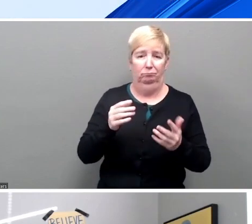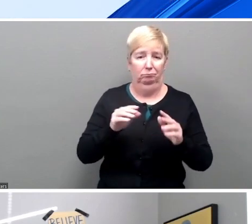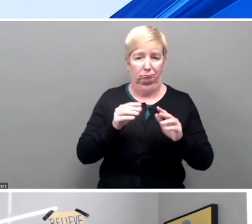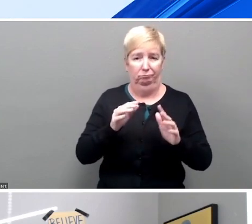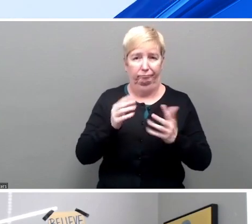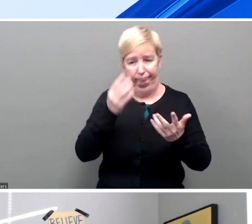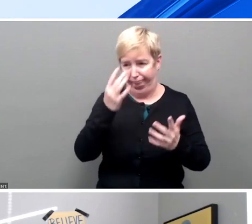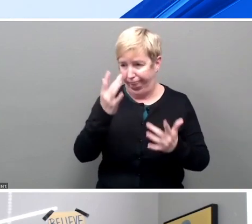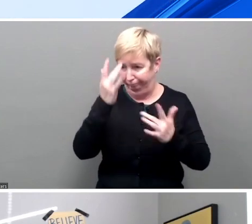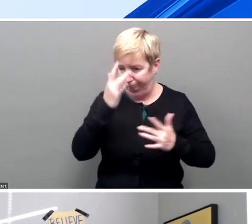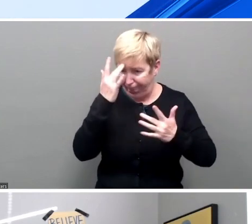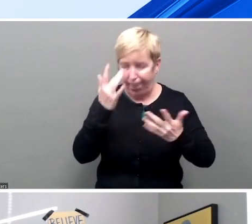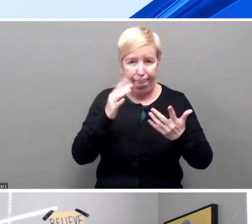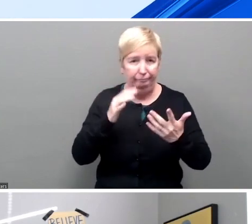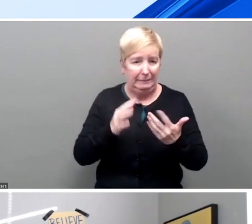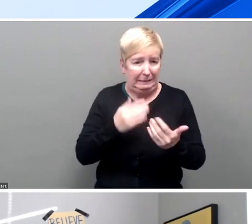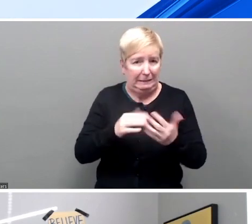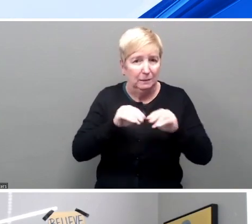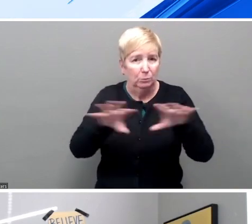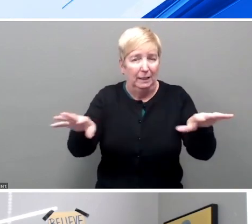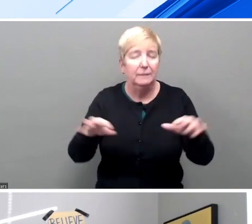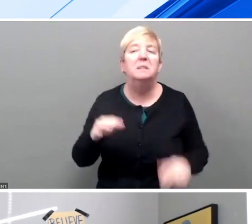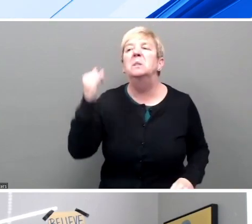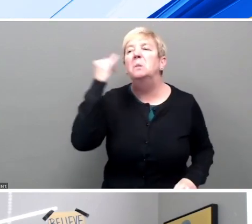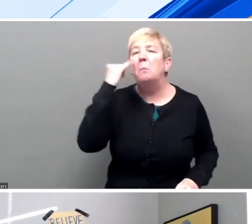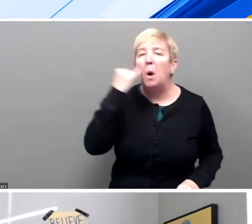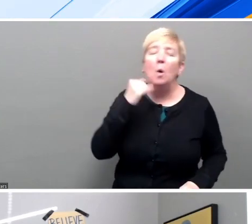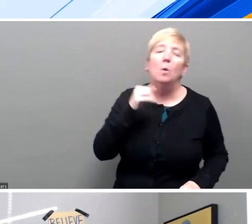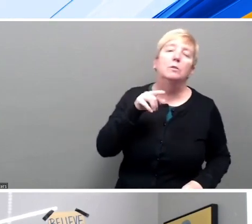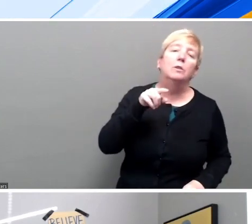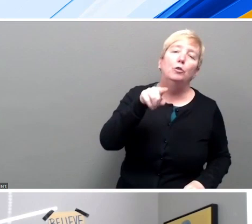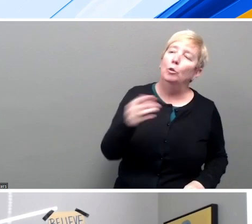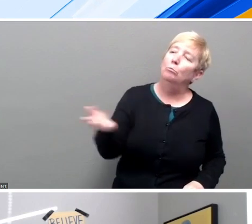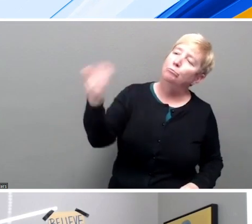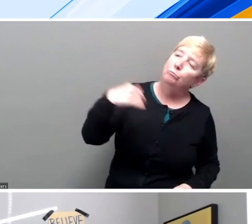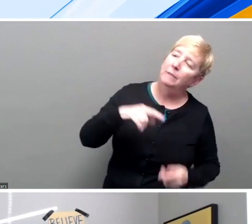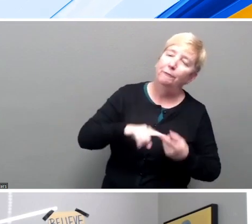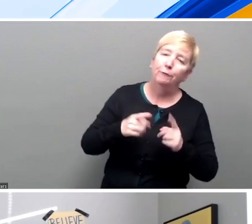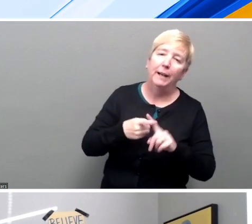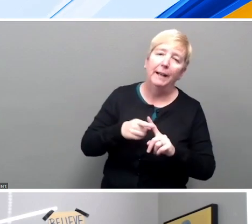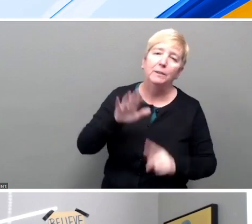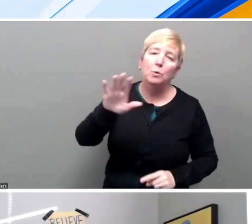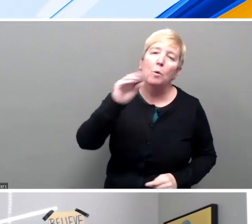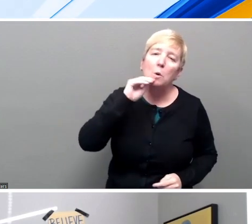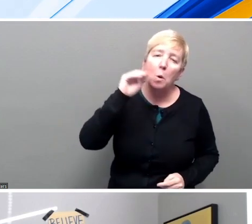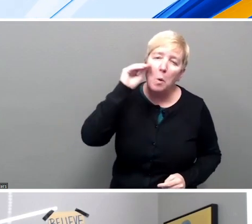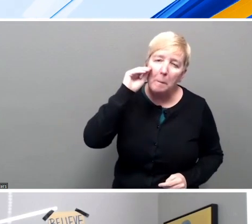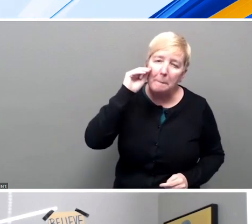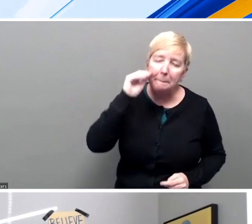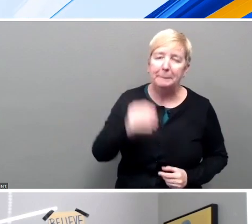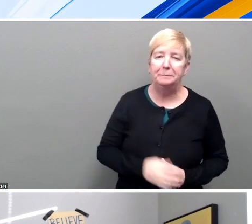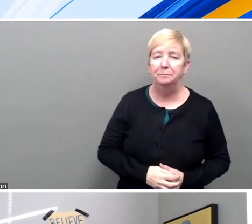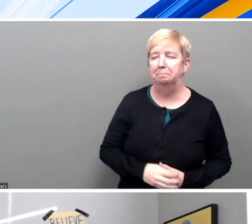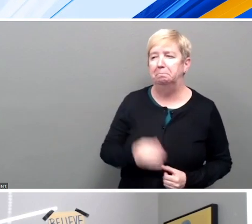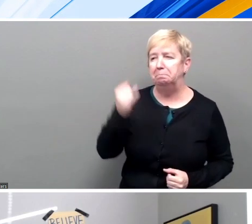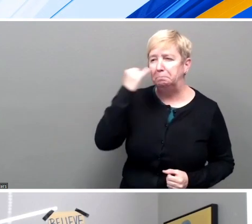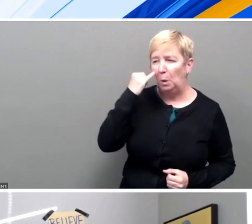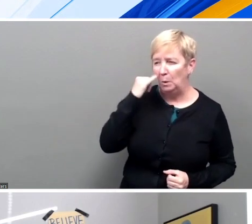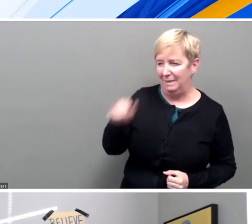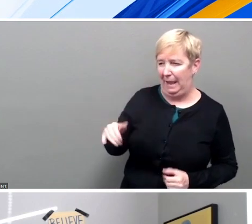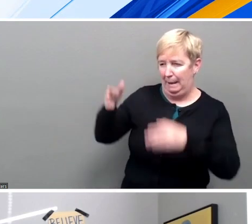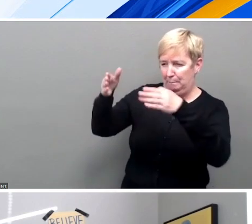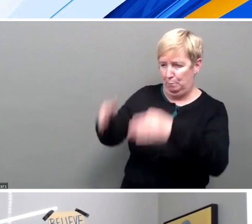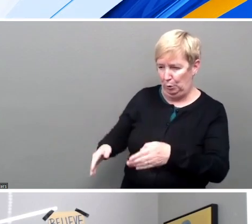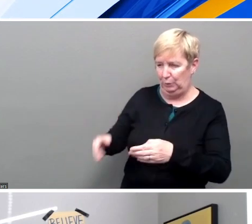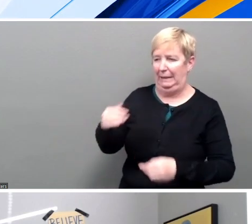you might, if you're having somebody over for dinner at your house and they had just come down with the